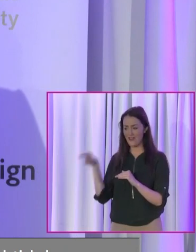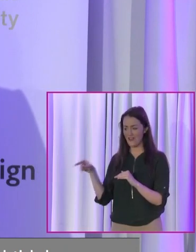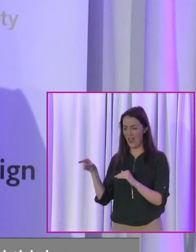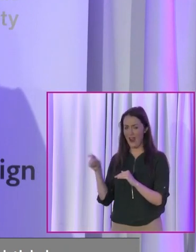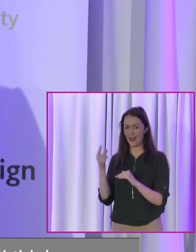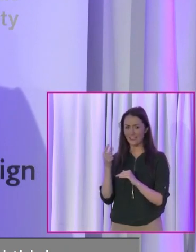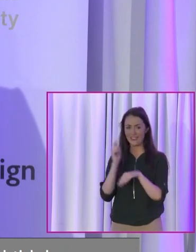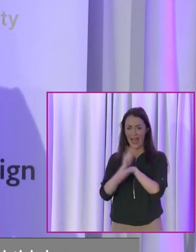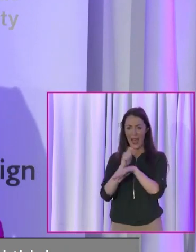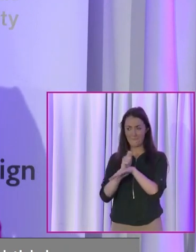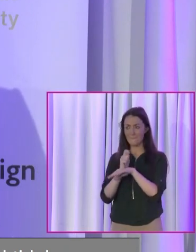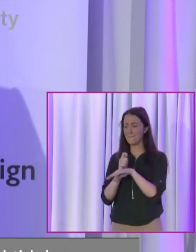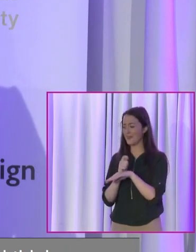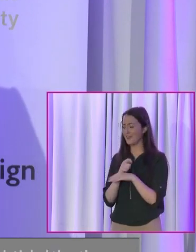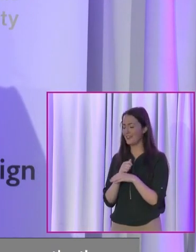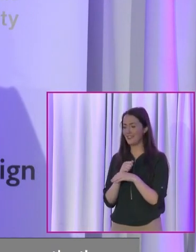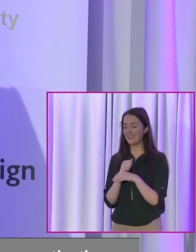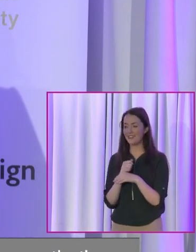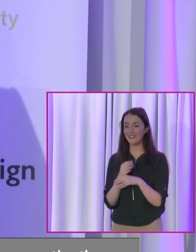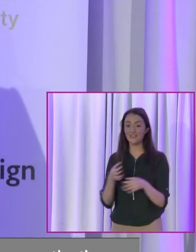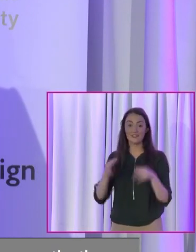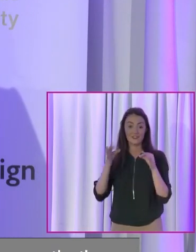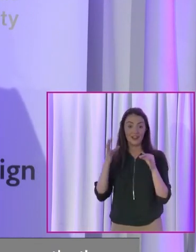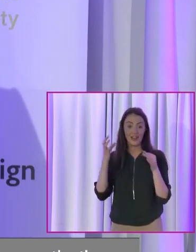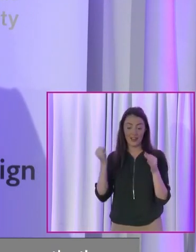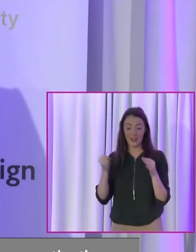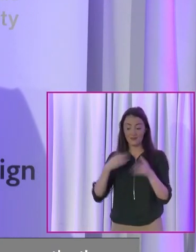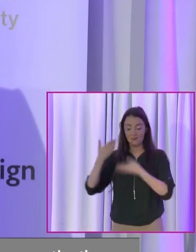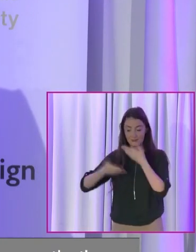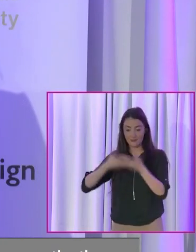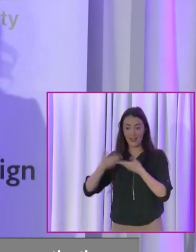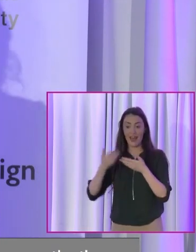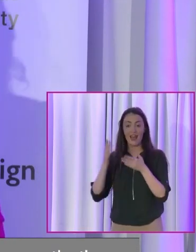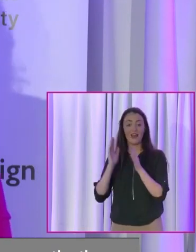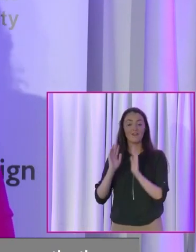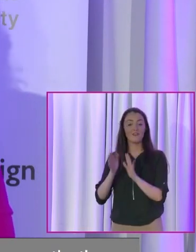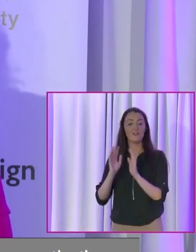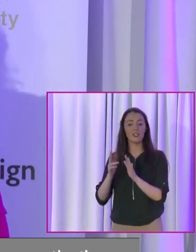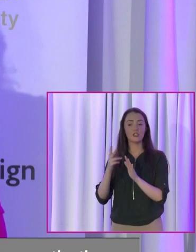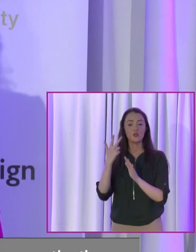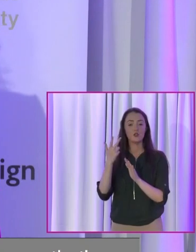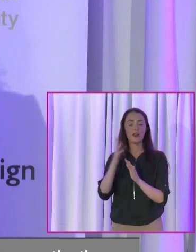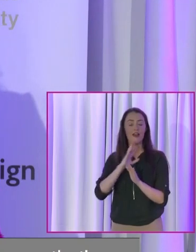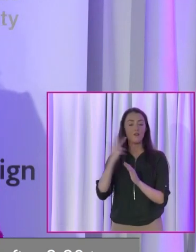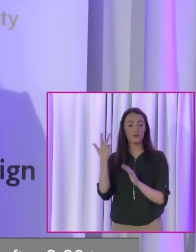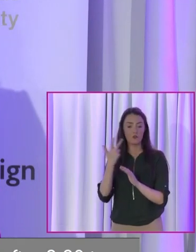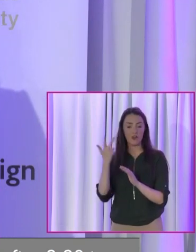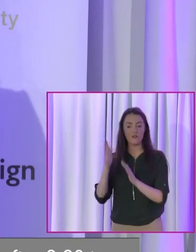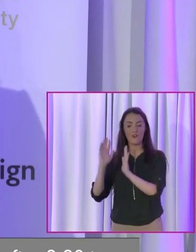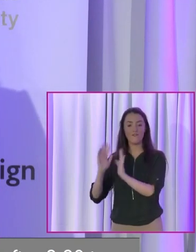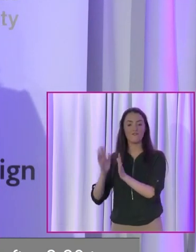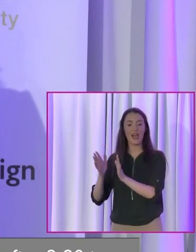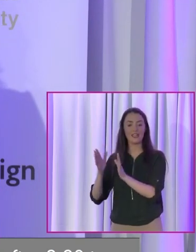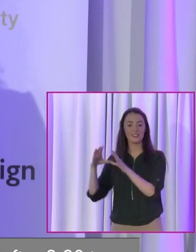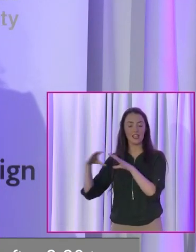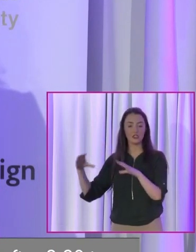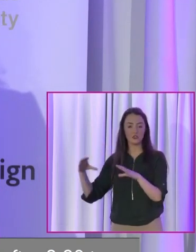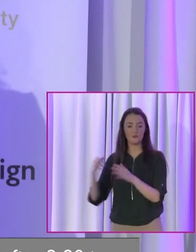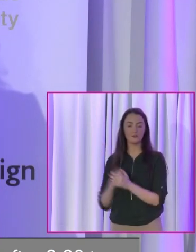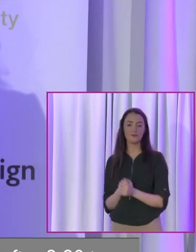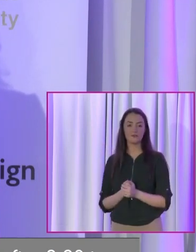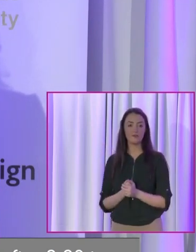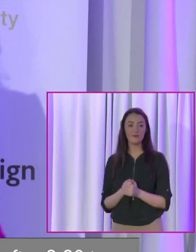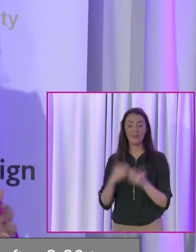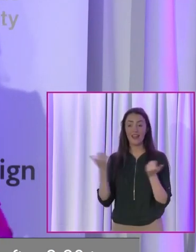that's great. And then we'll be able to wrap up just after 3:30 to move on to the final session. And of course, for those of you active